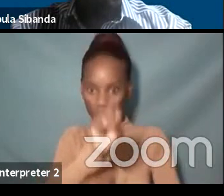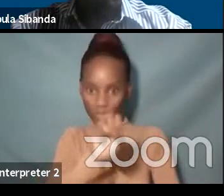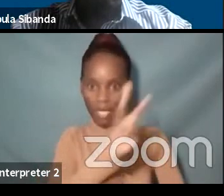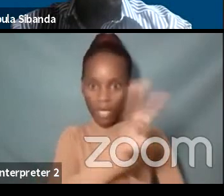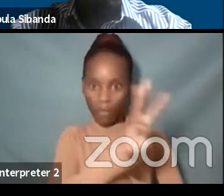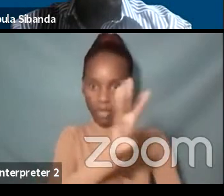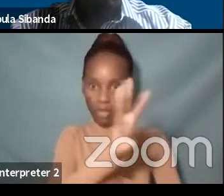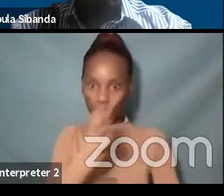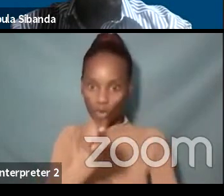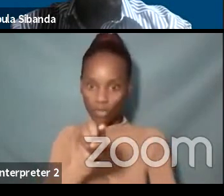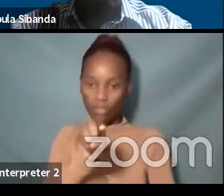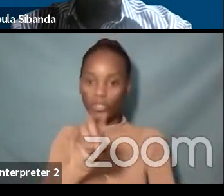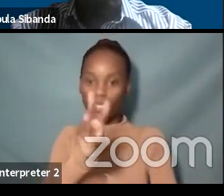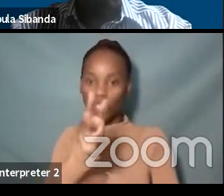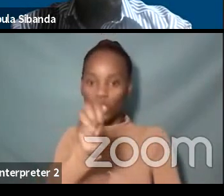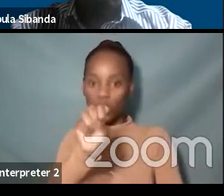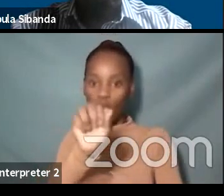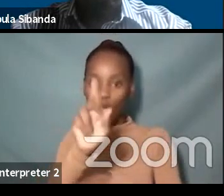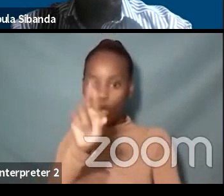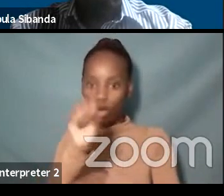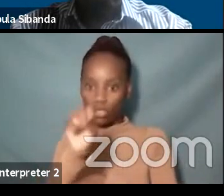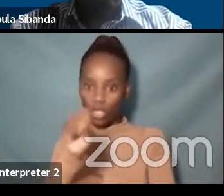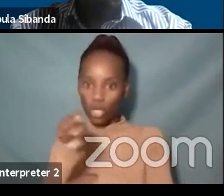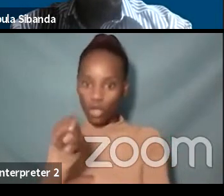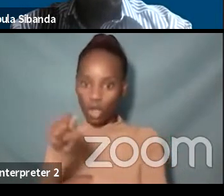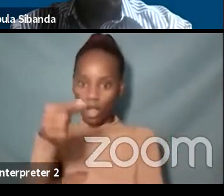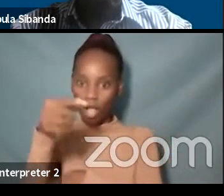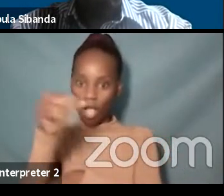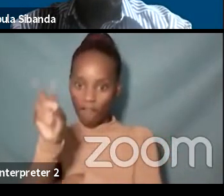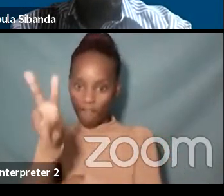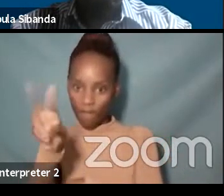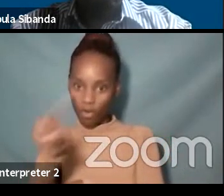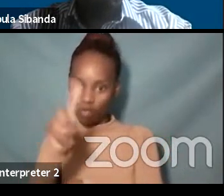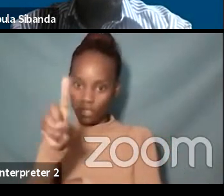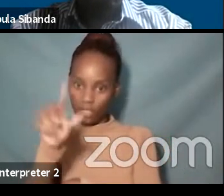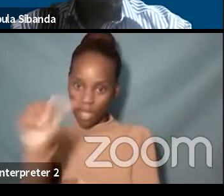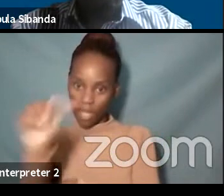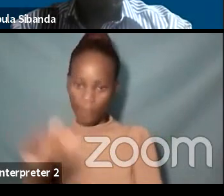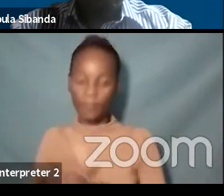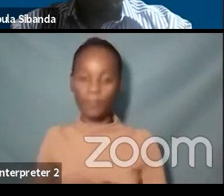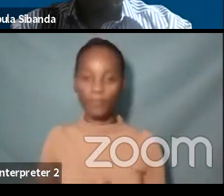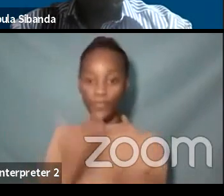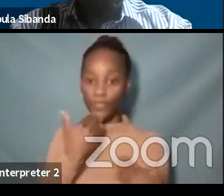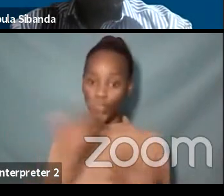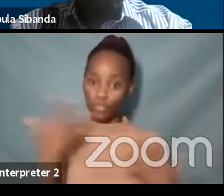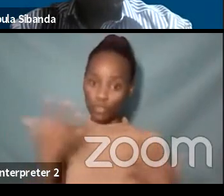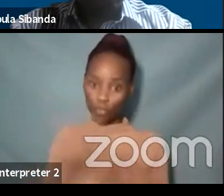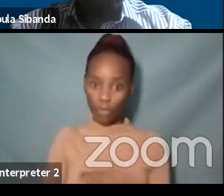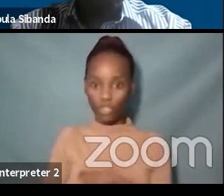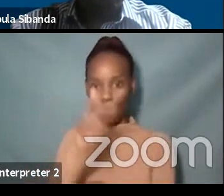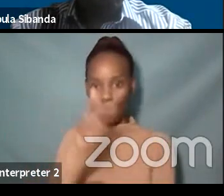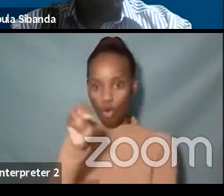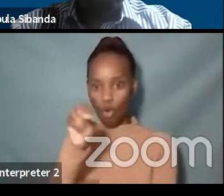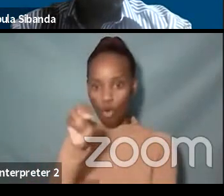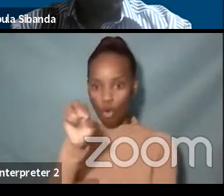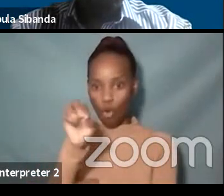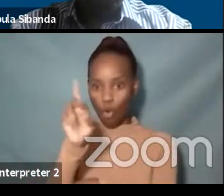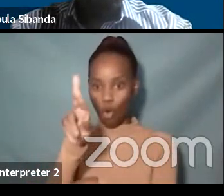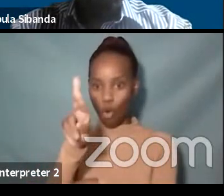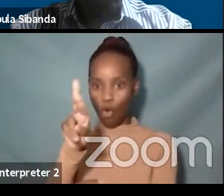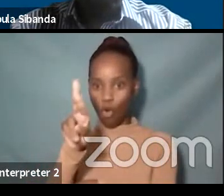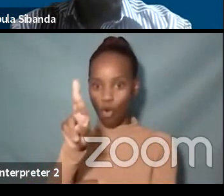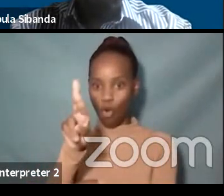www.sars.gov.za. Thank you so much, sir. All right. Thank you very much, Nora. As Nora